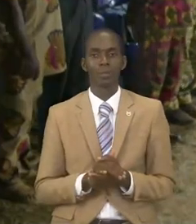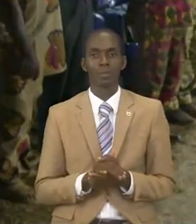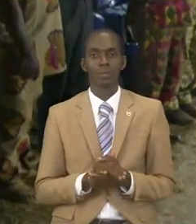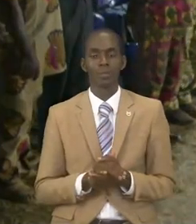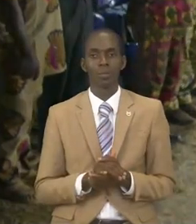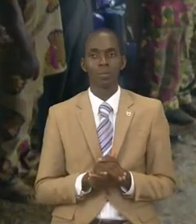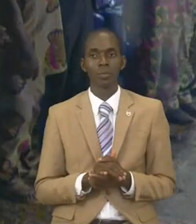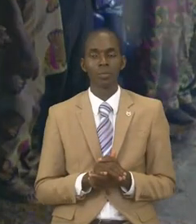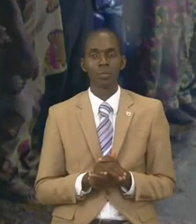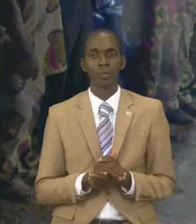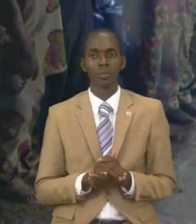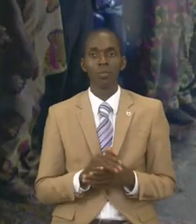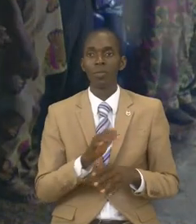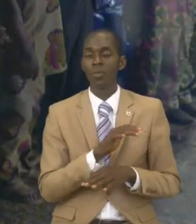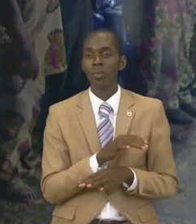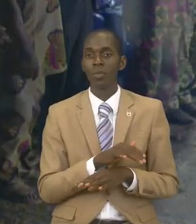Don't wait